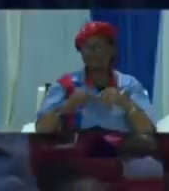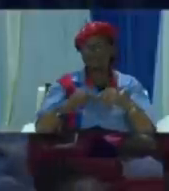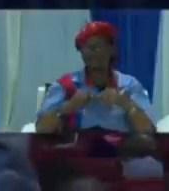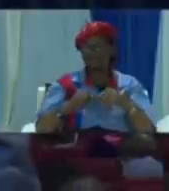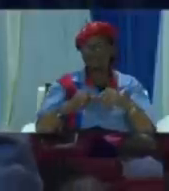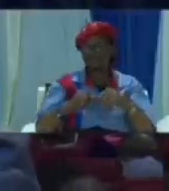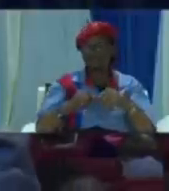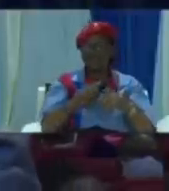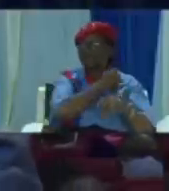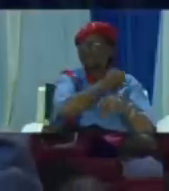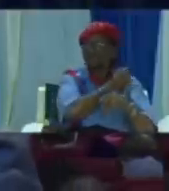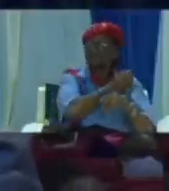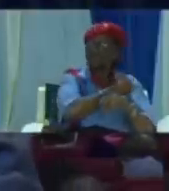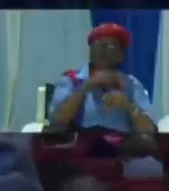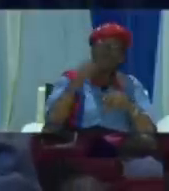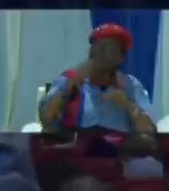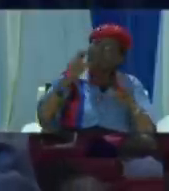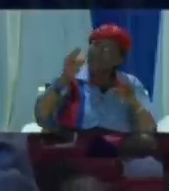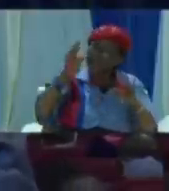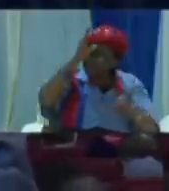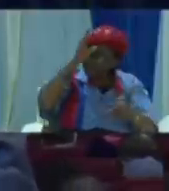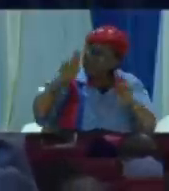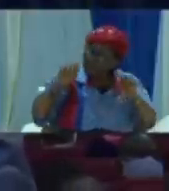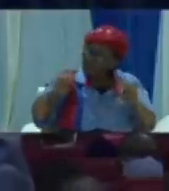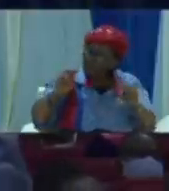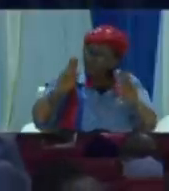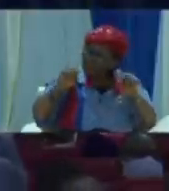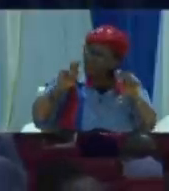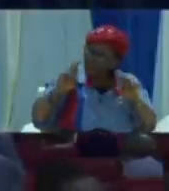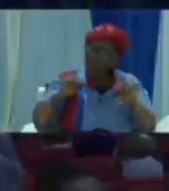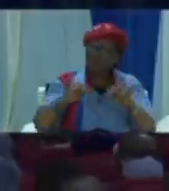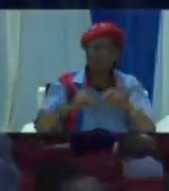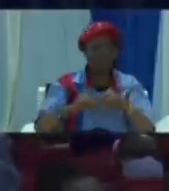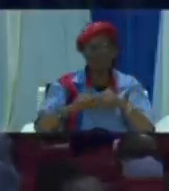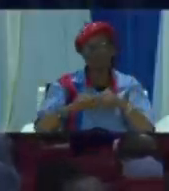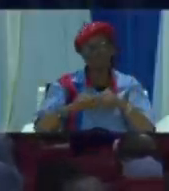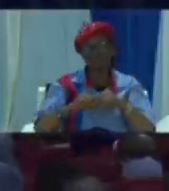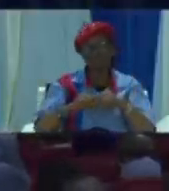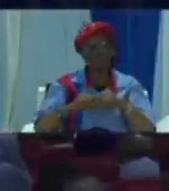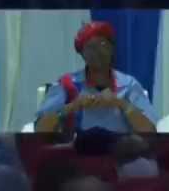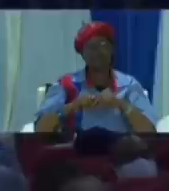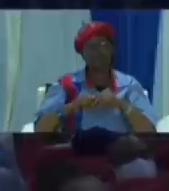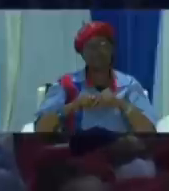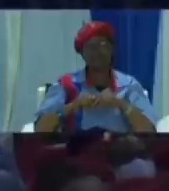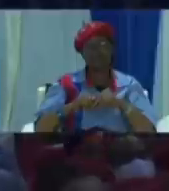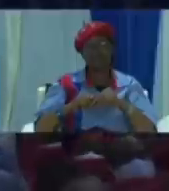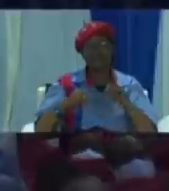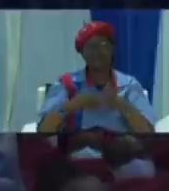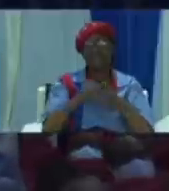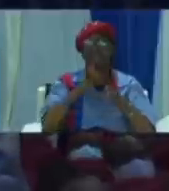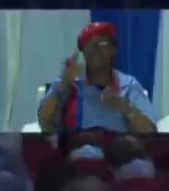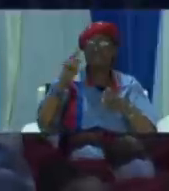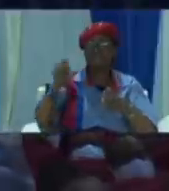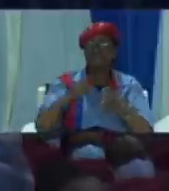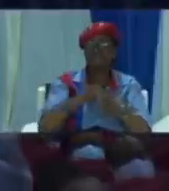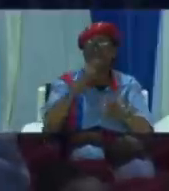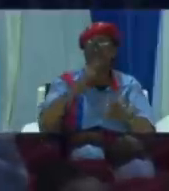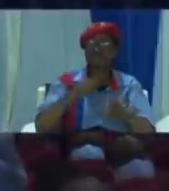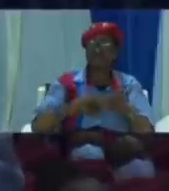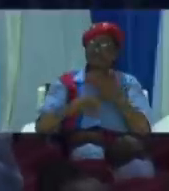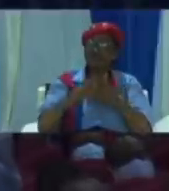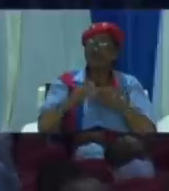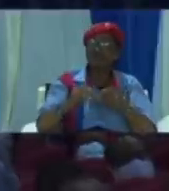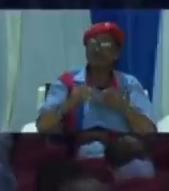Joseph said, Daddy, no, no. Daddy, by God, bear colori, baba, me bear colori. This is the firstborn, this is the